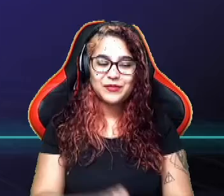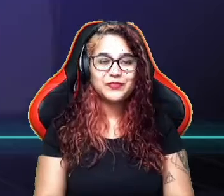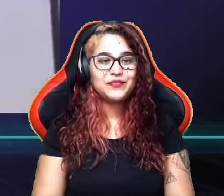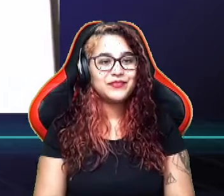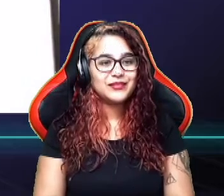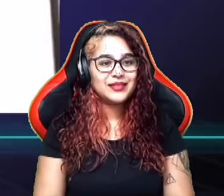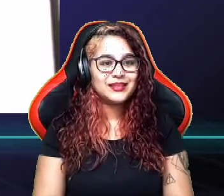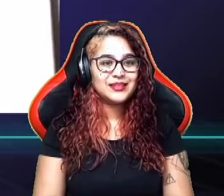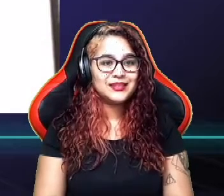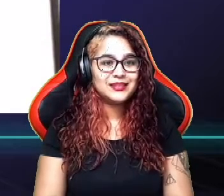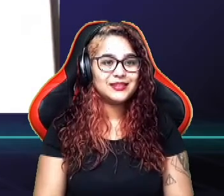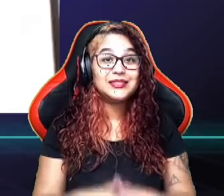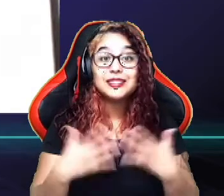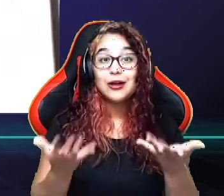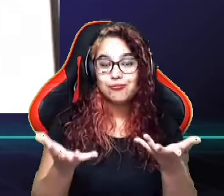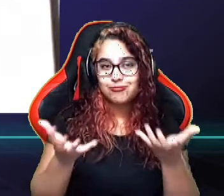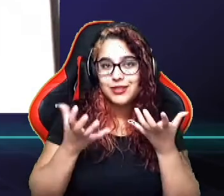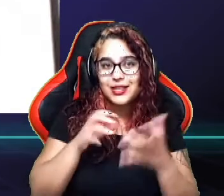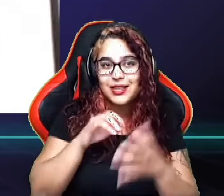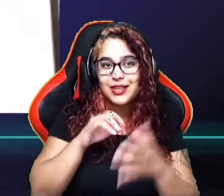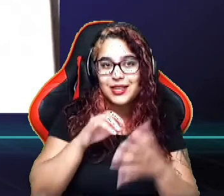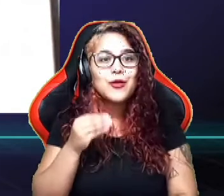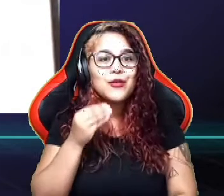Brazil. And Felipe?